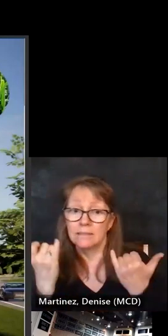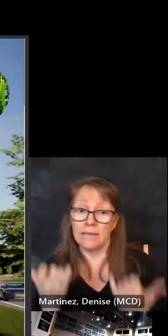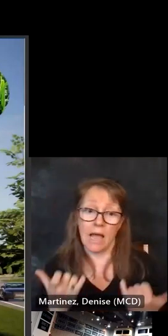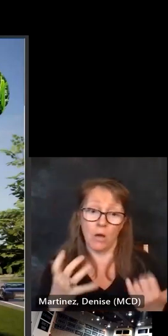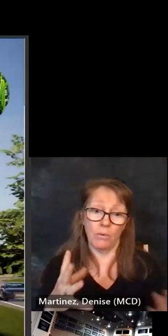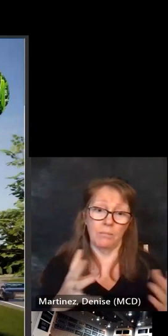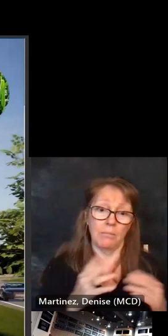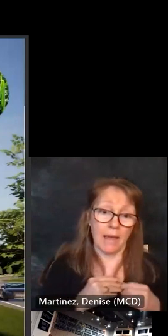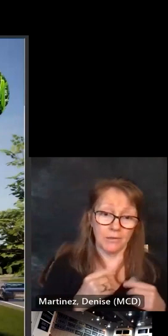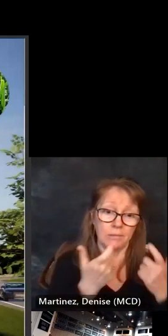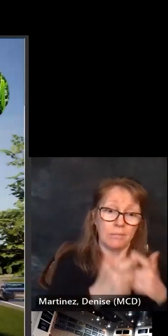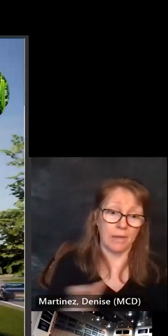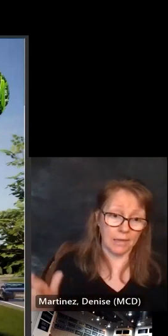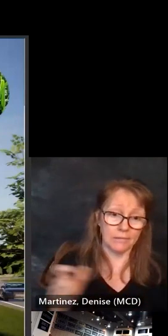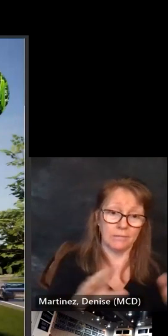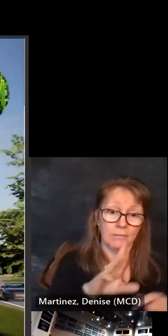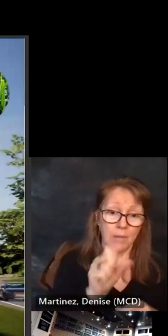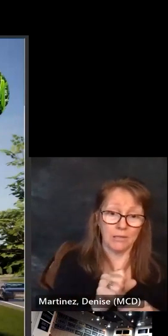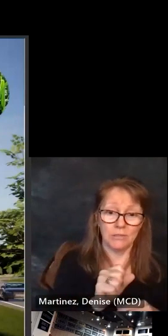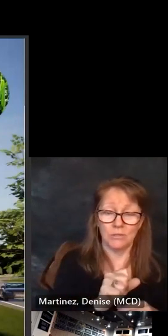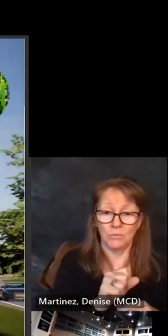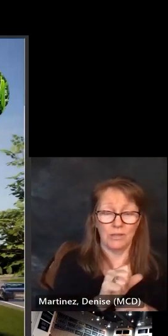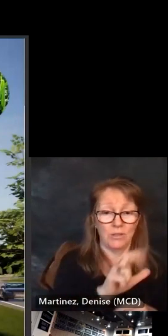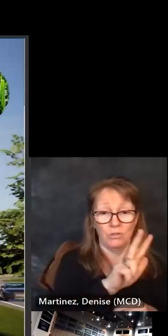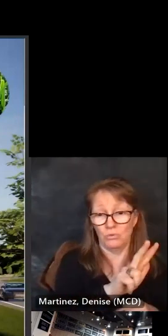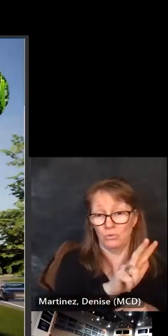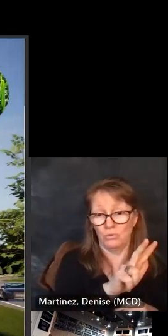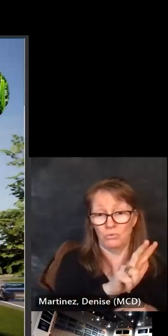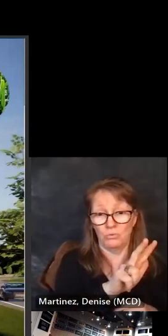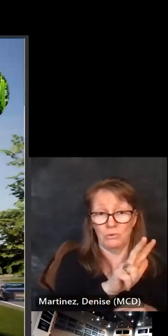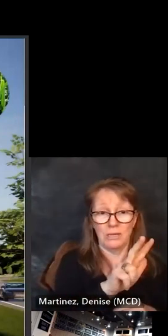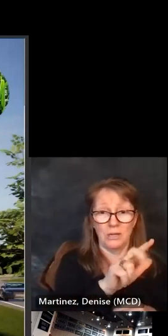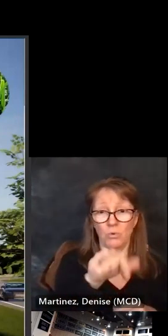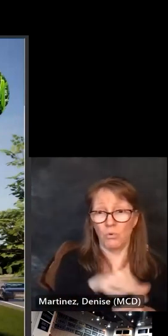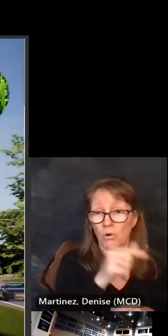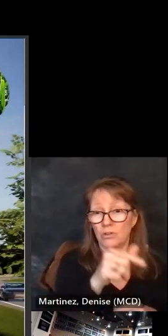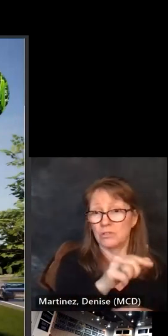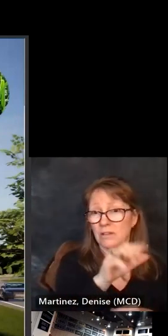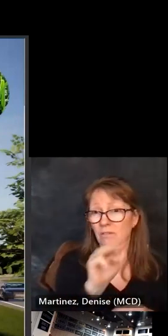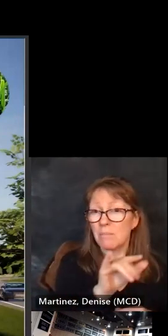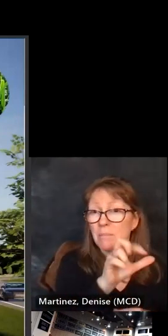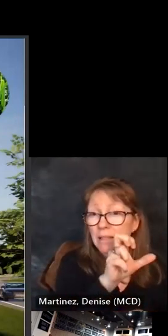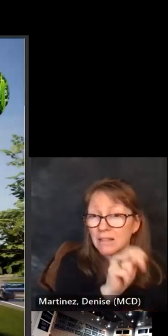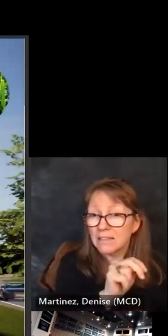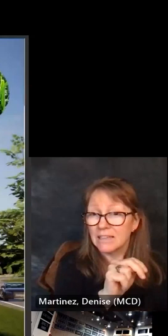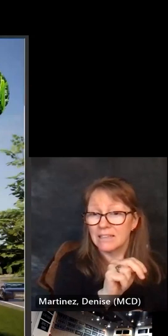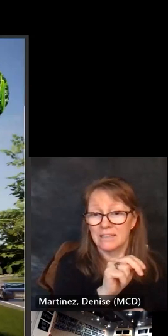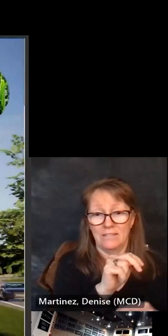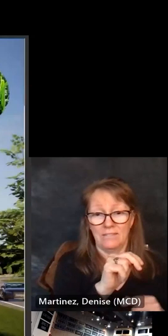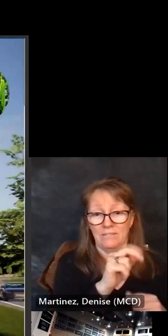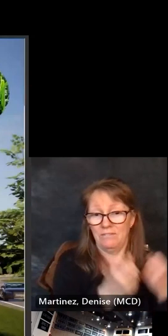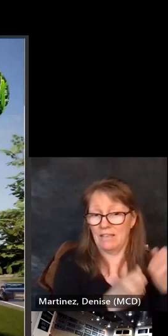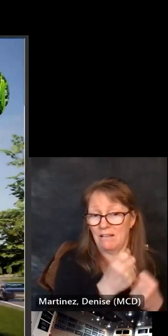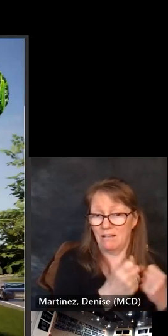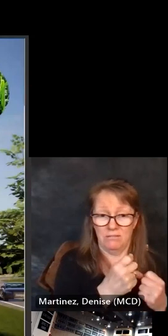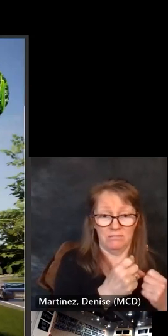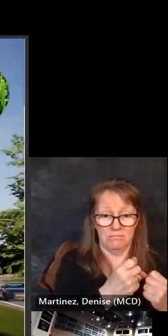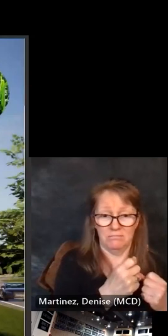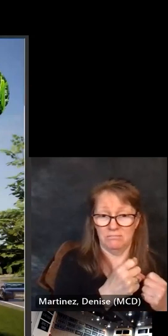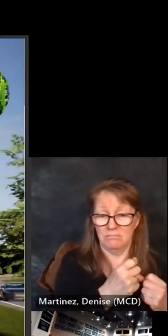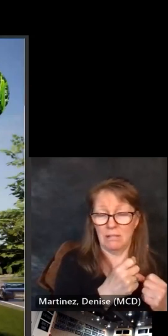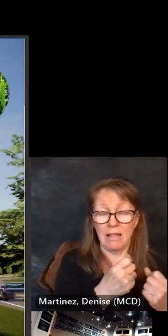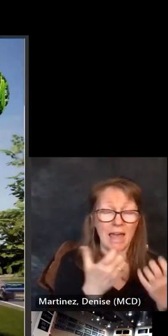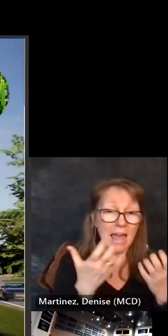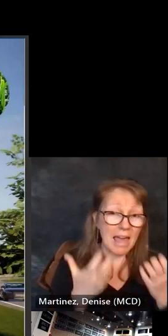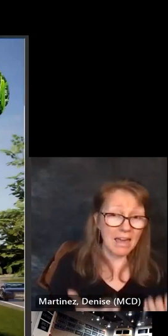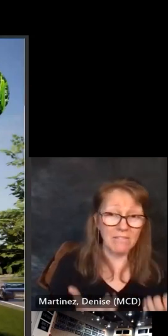HQ2 with 750,000 vehicle trips, 200 heavy lumbering battery transit